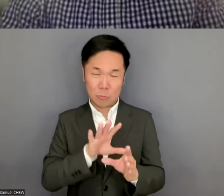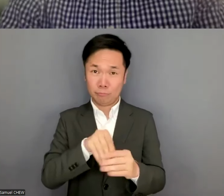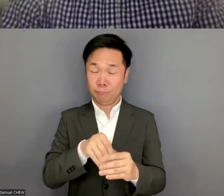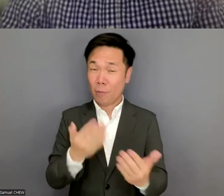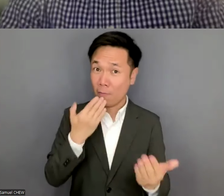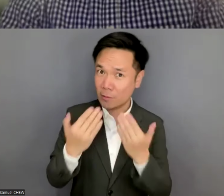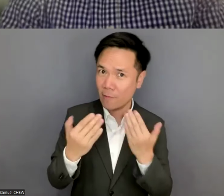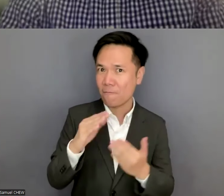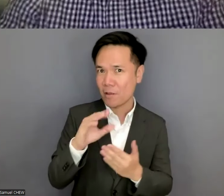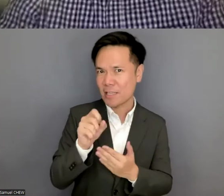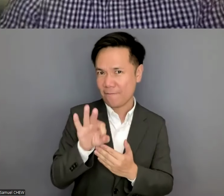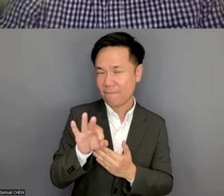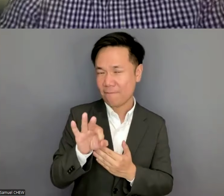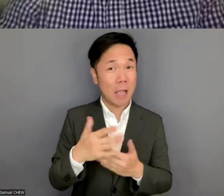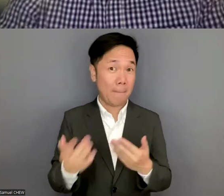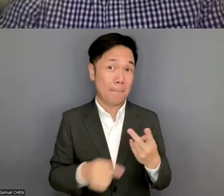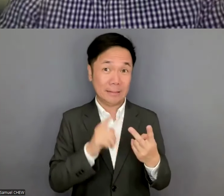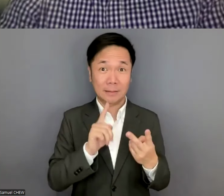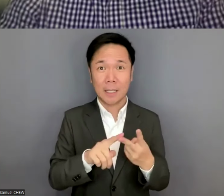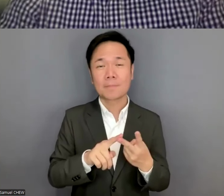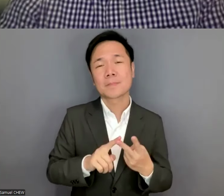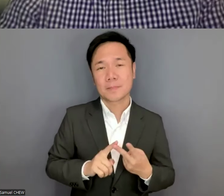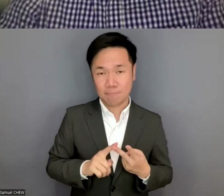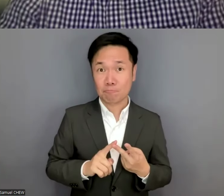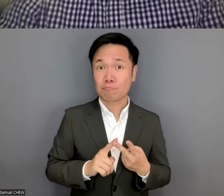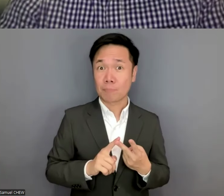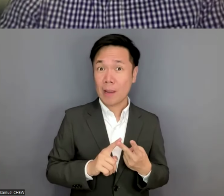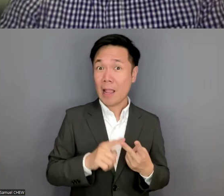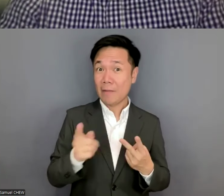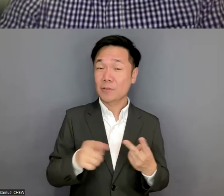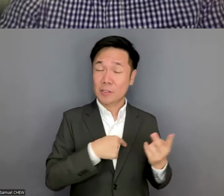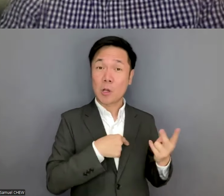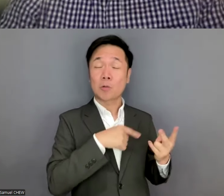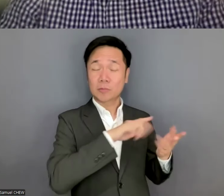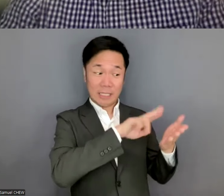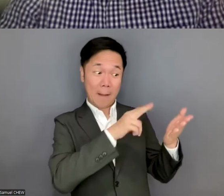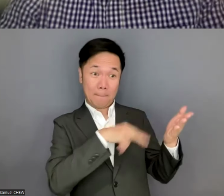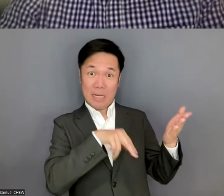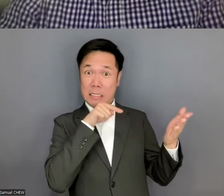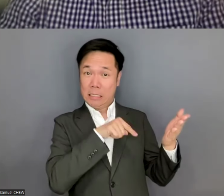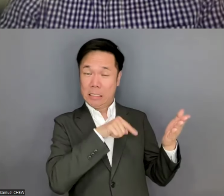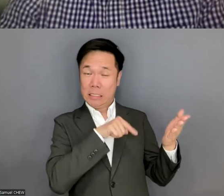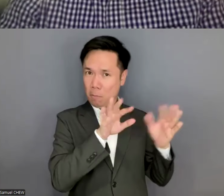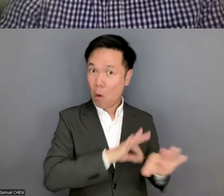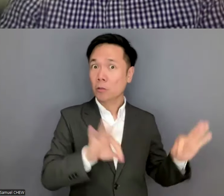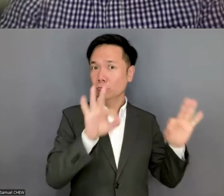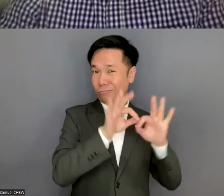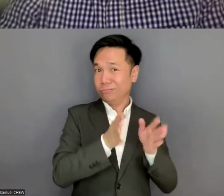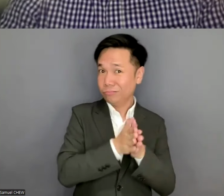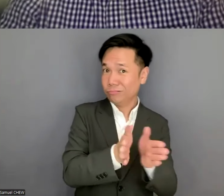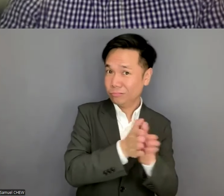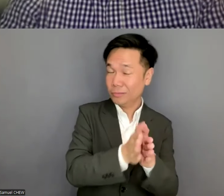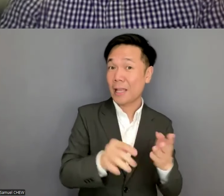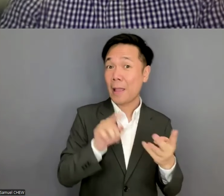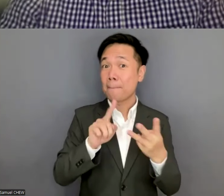very important that we get the connection between the Convention of the Rights of Persons with Disabilities and the Children